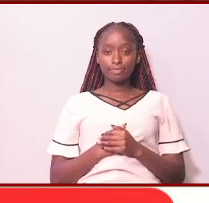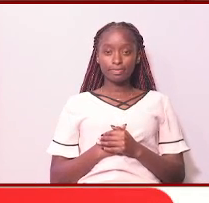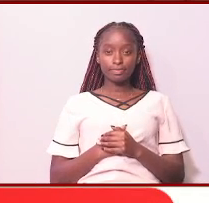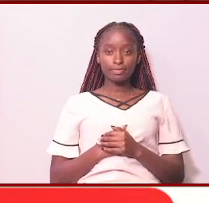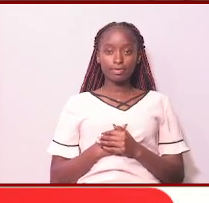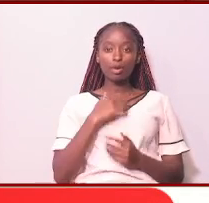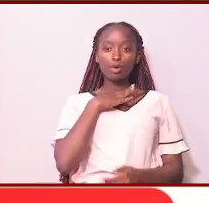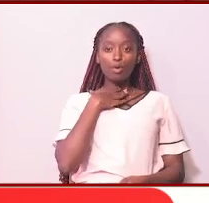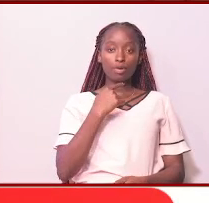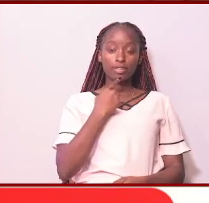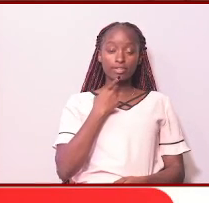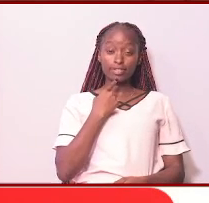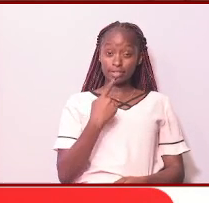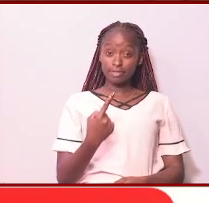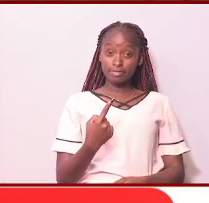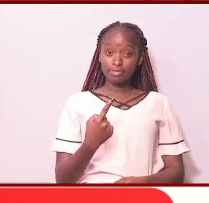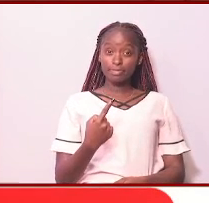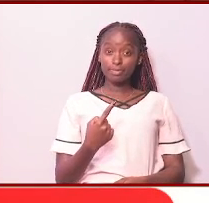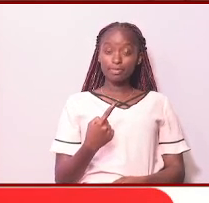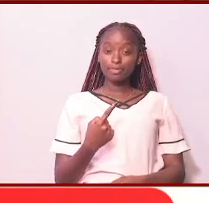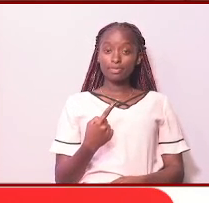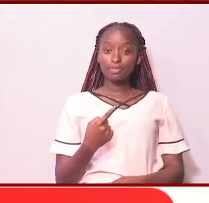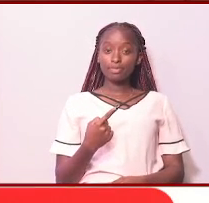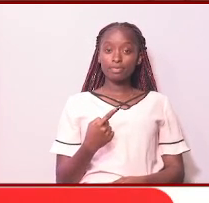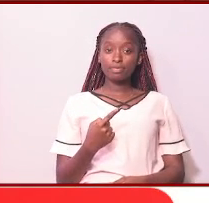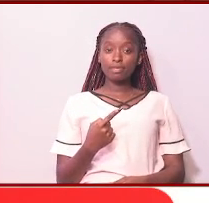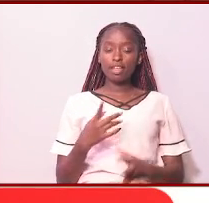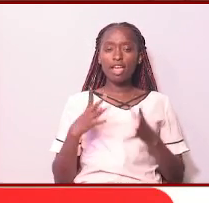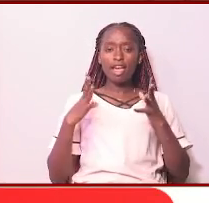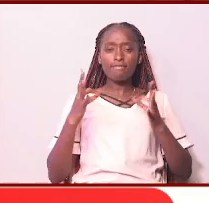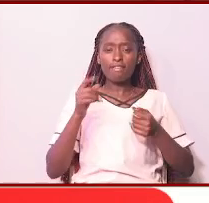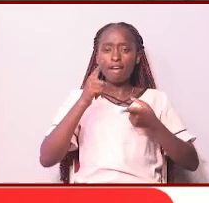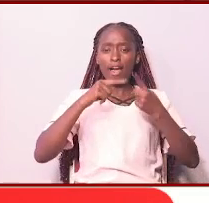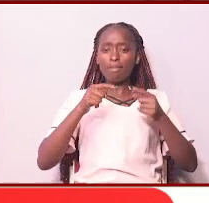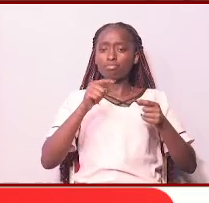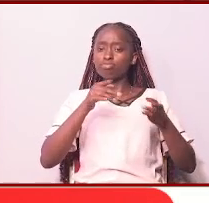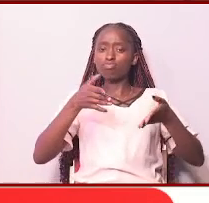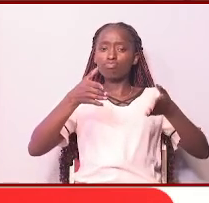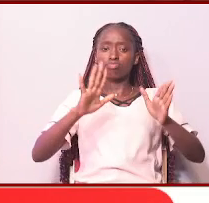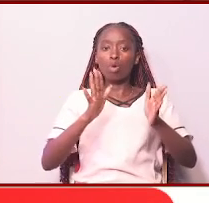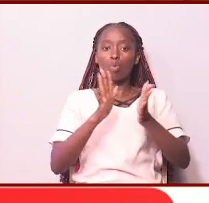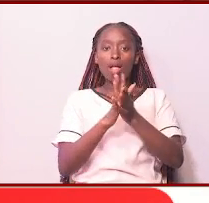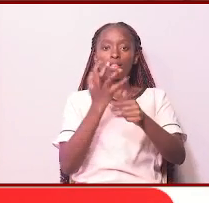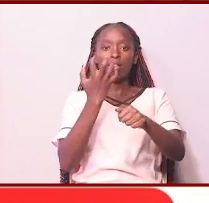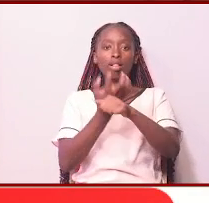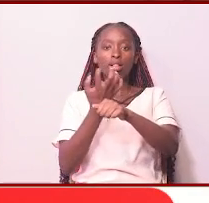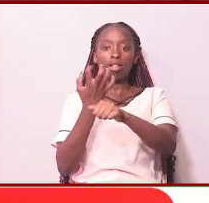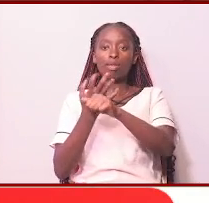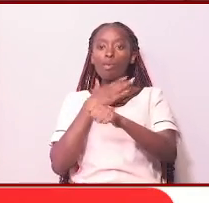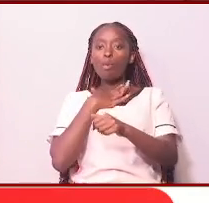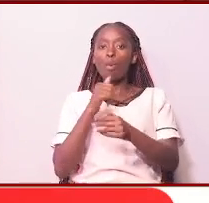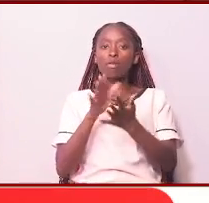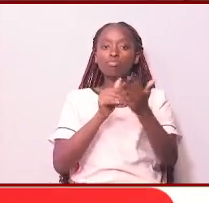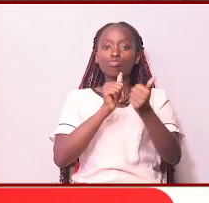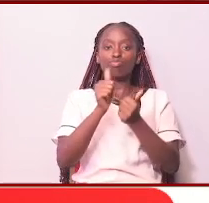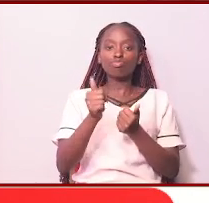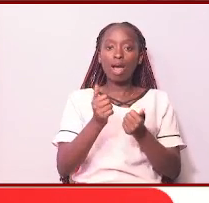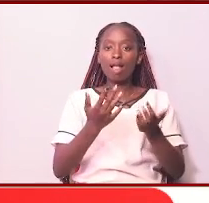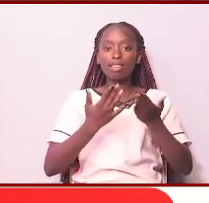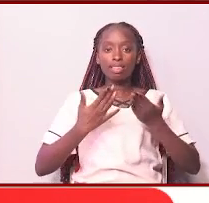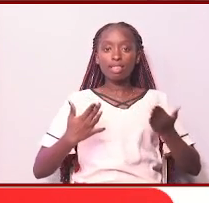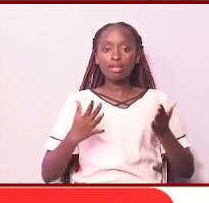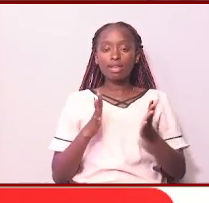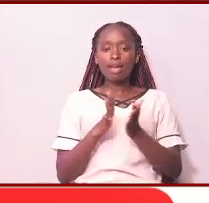I want to say, if you come to the streets with the stones to destroy property,